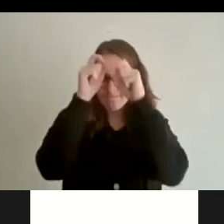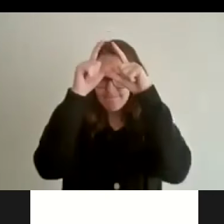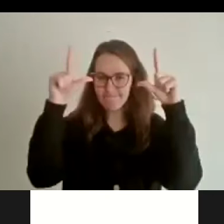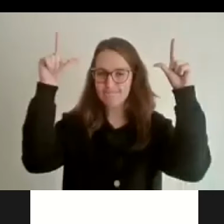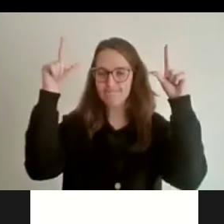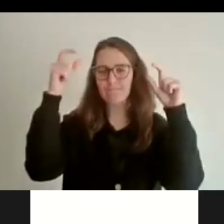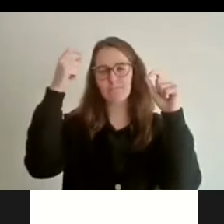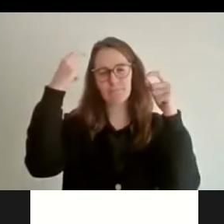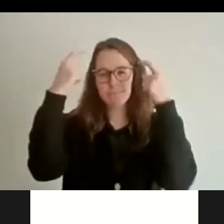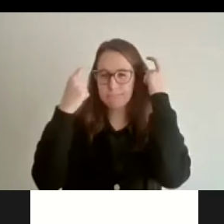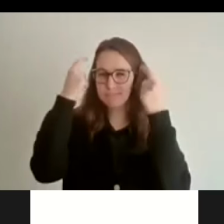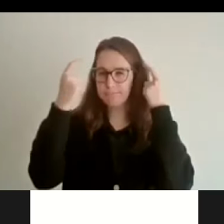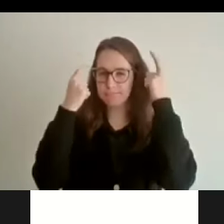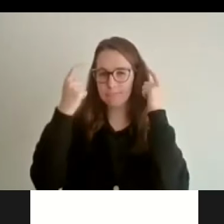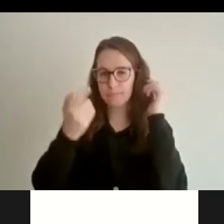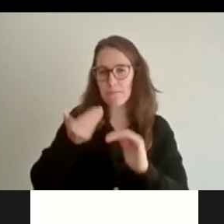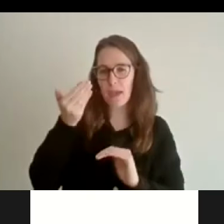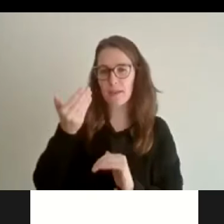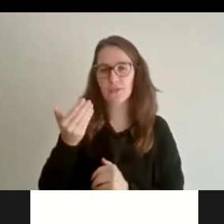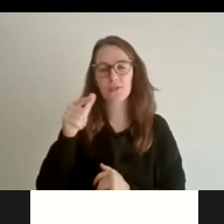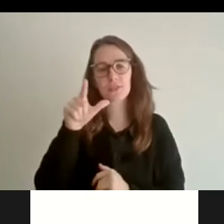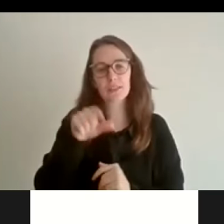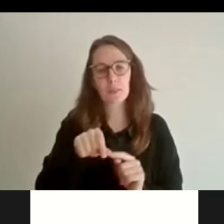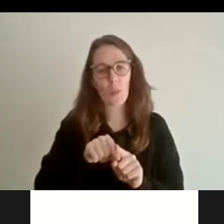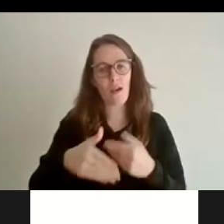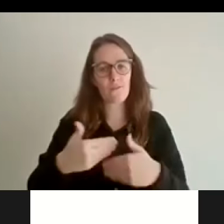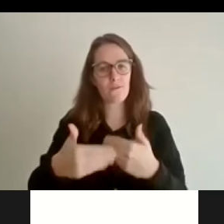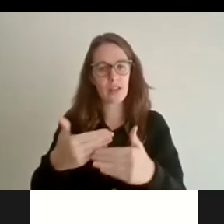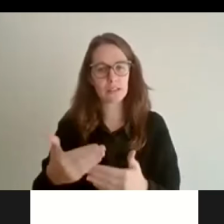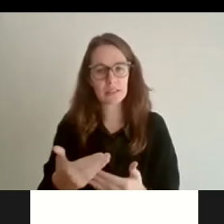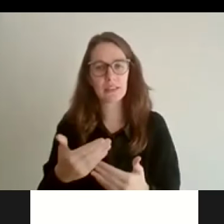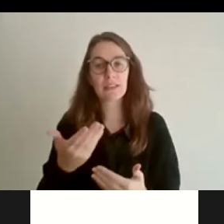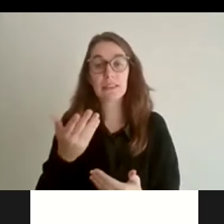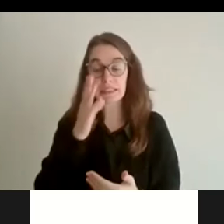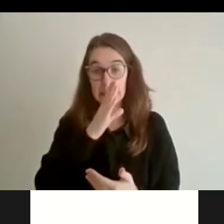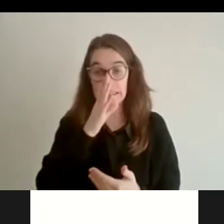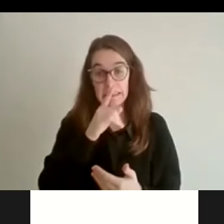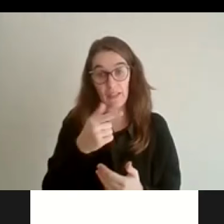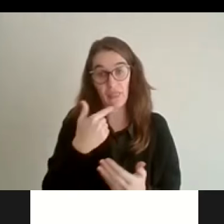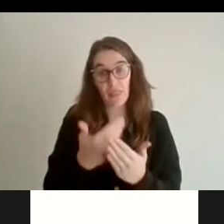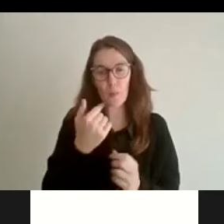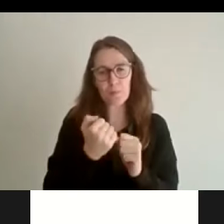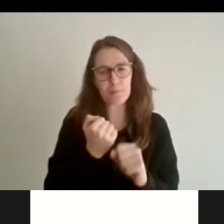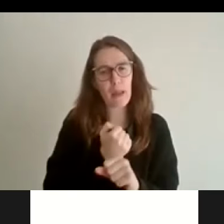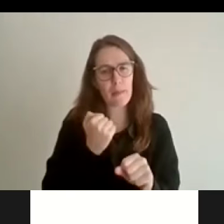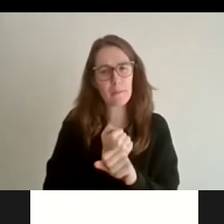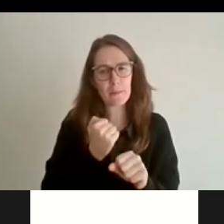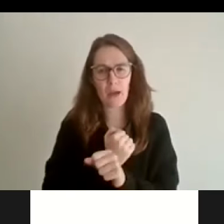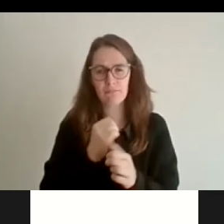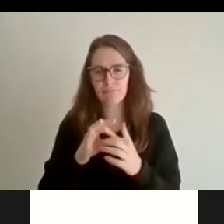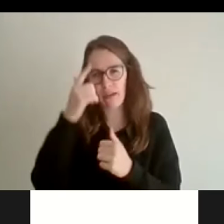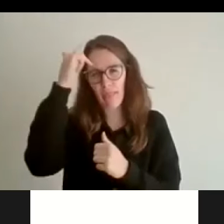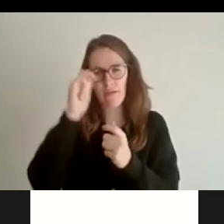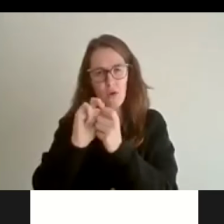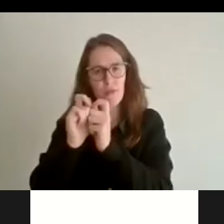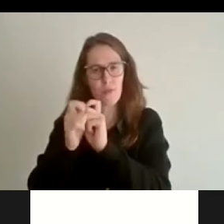insight, and basically you benefited from this session, and it played a role in your ideas